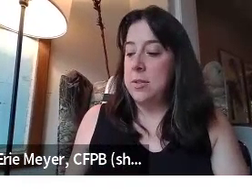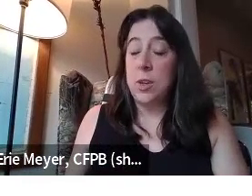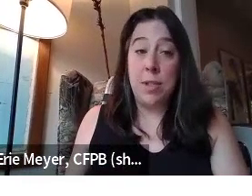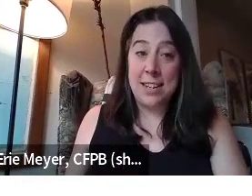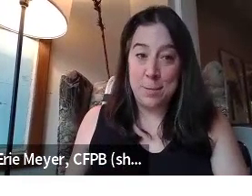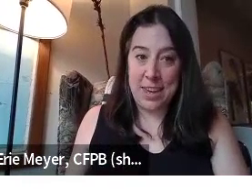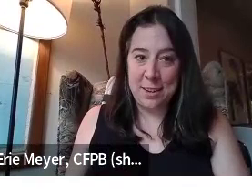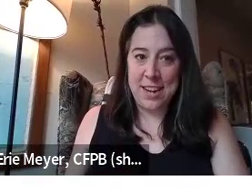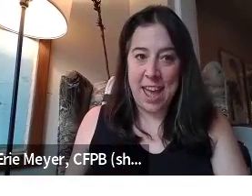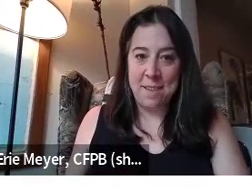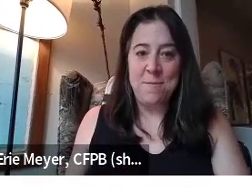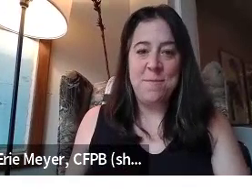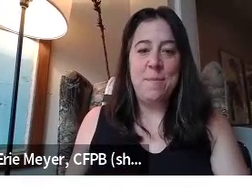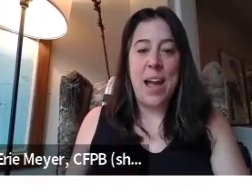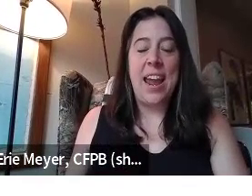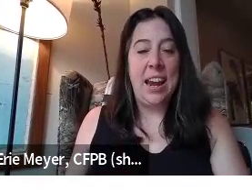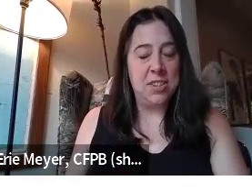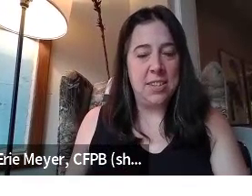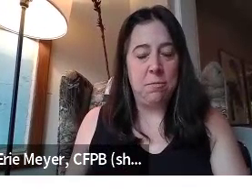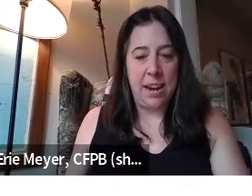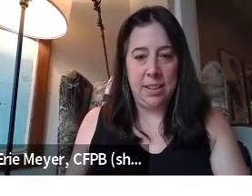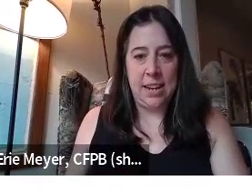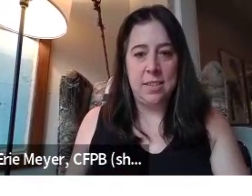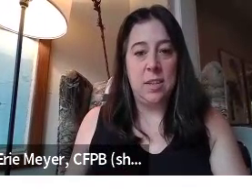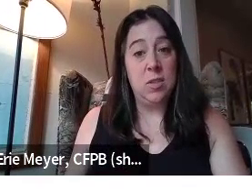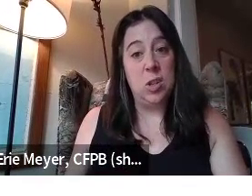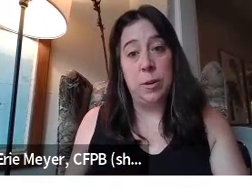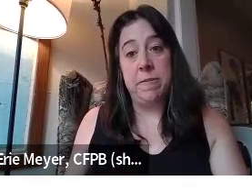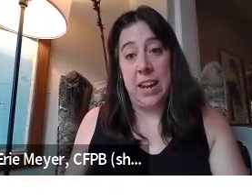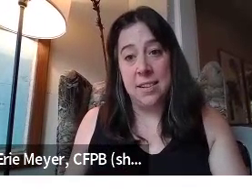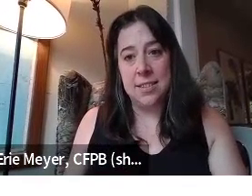I'm so glad to be here today. My agency